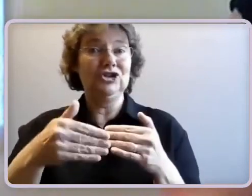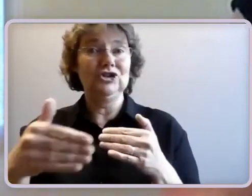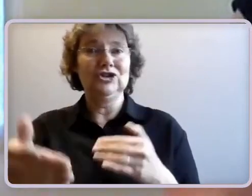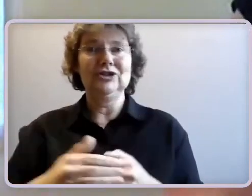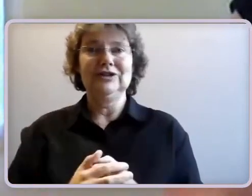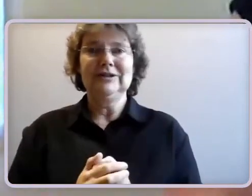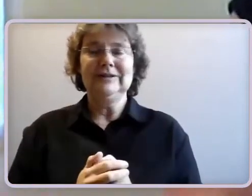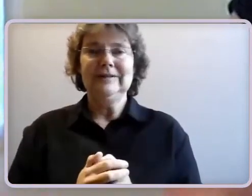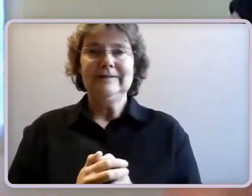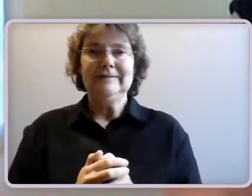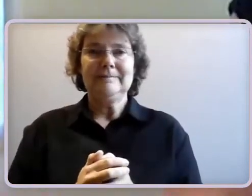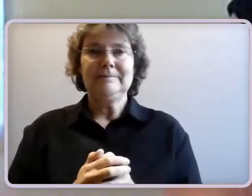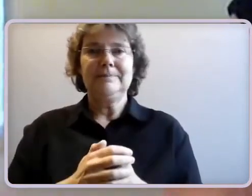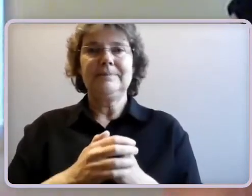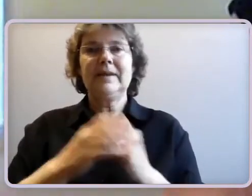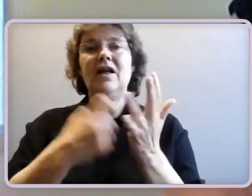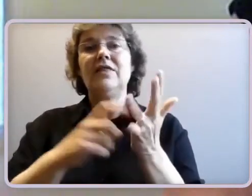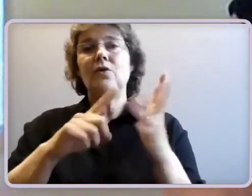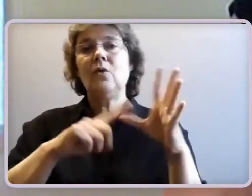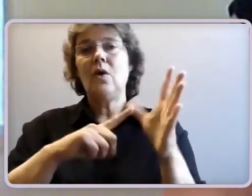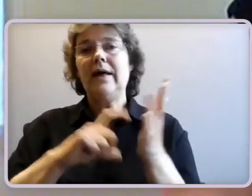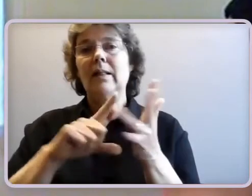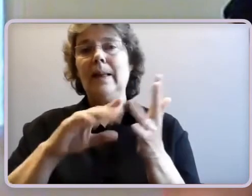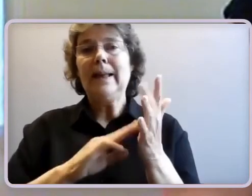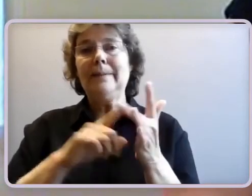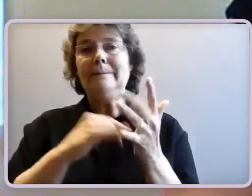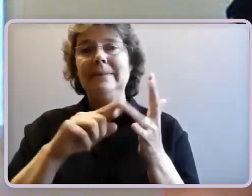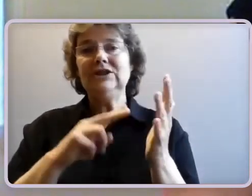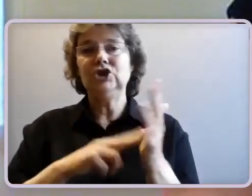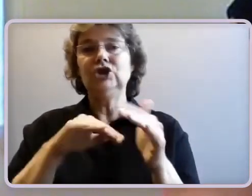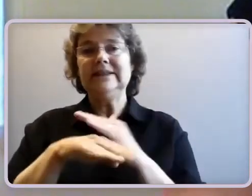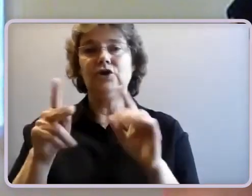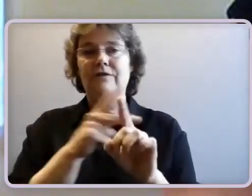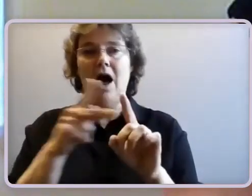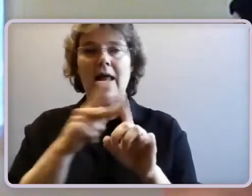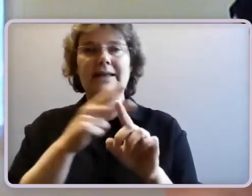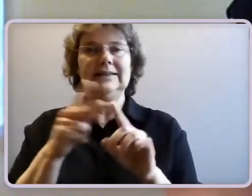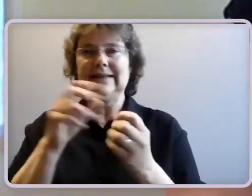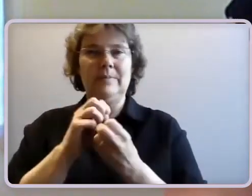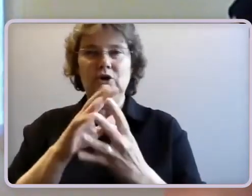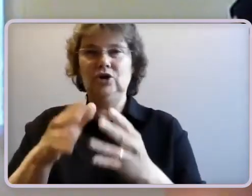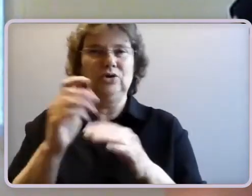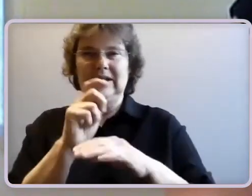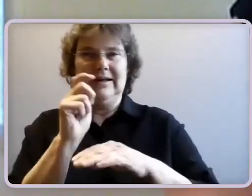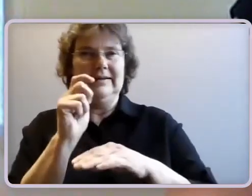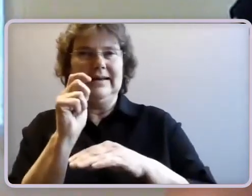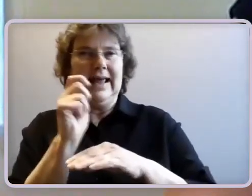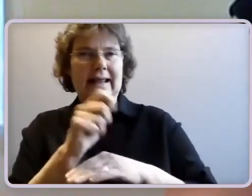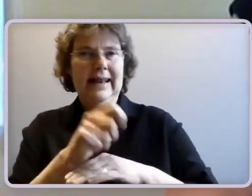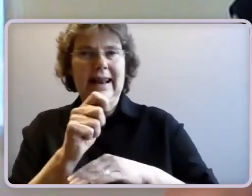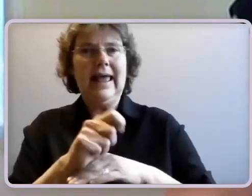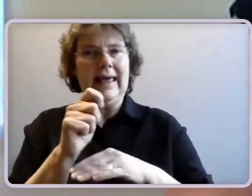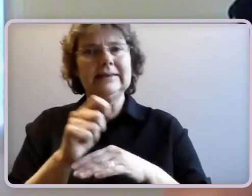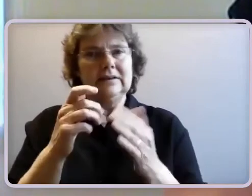The Royal Commission into Violence, Abuse, Neglect and Exploitation of People with Disability, or the Disability Royal